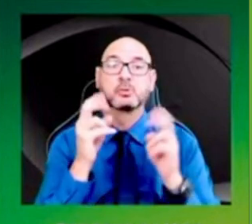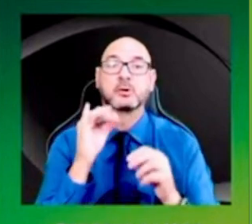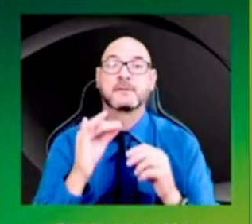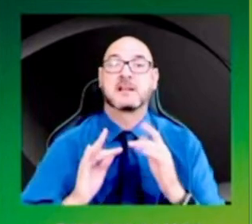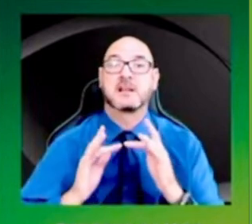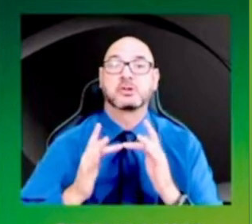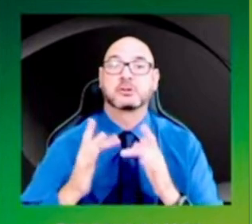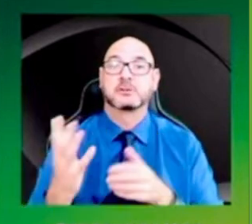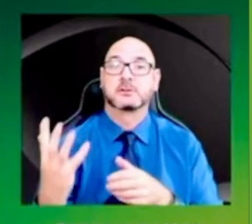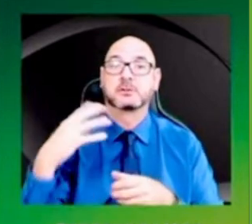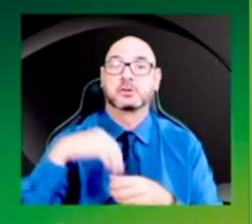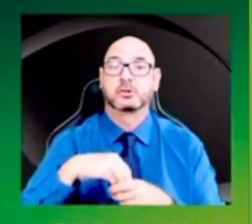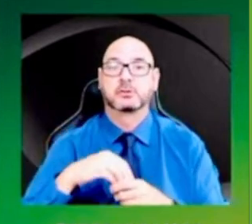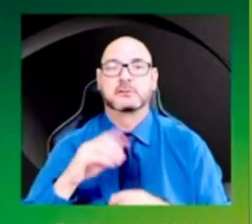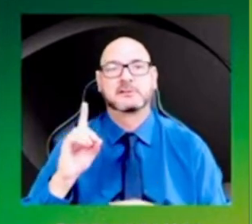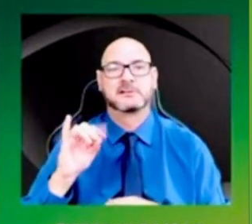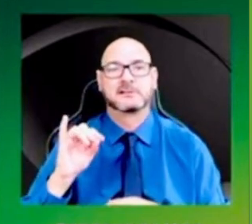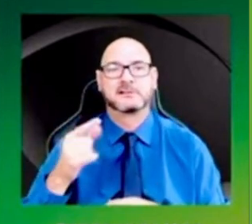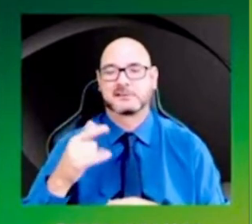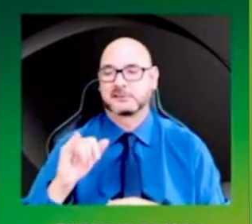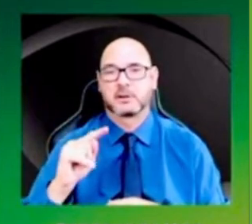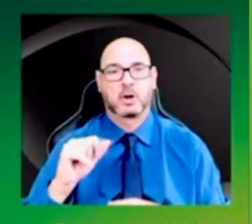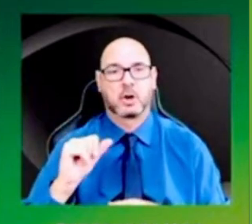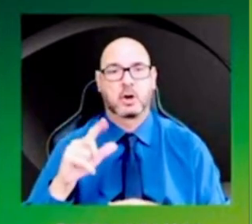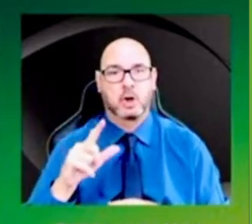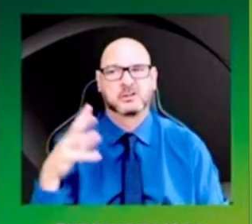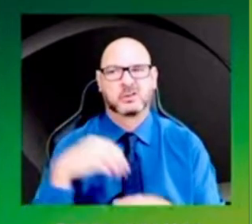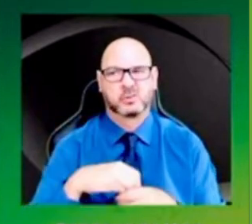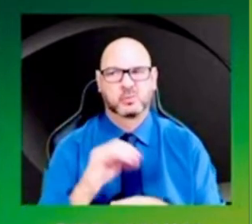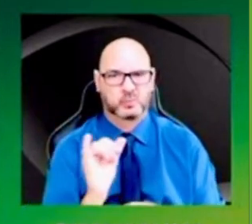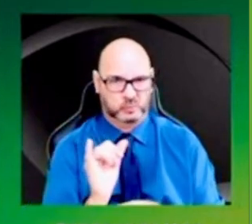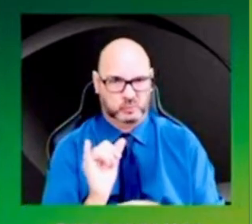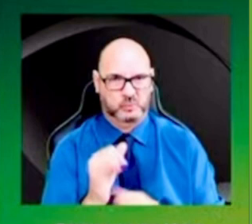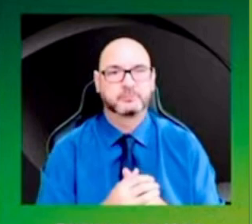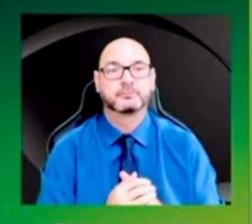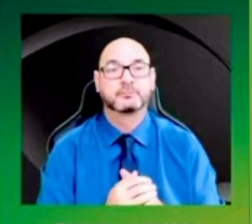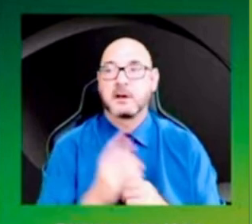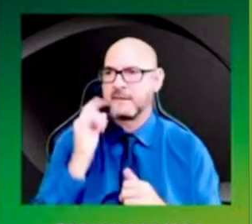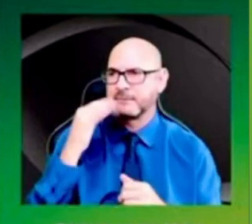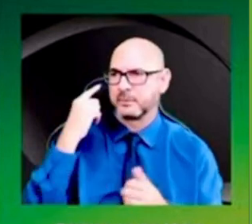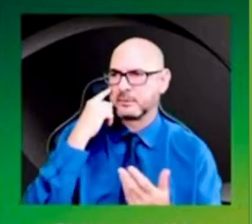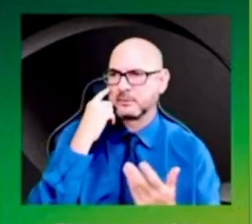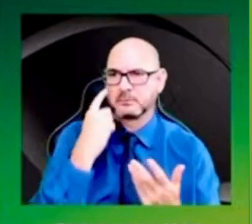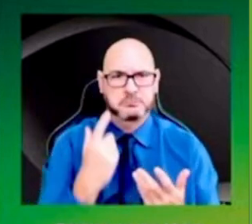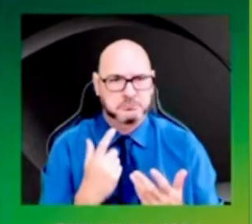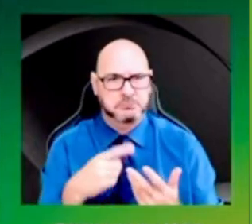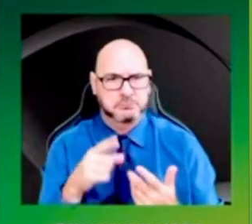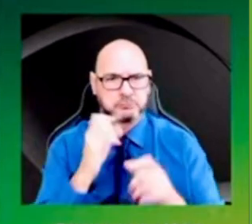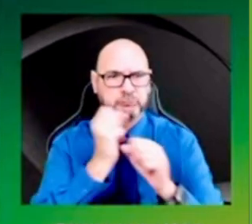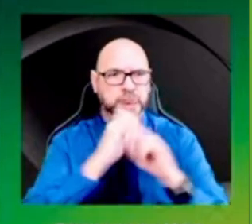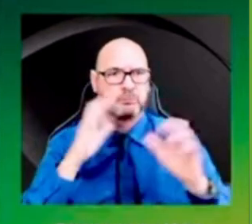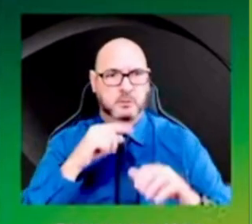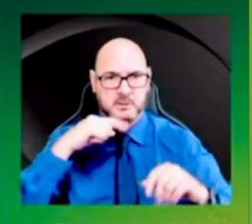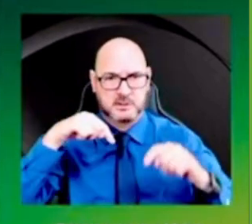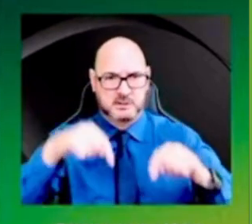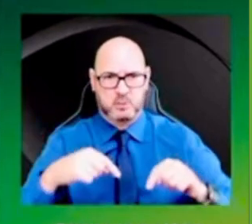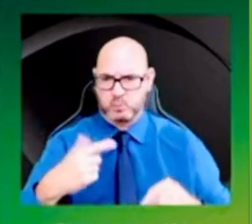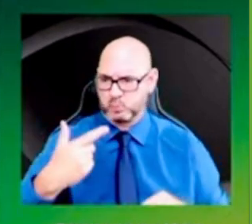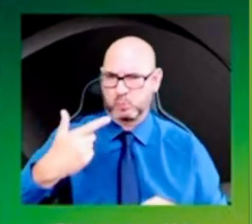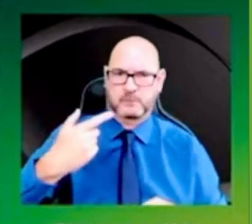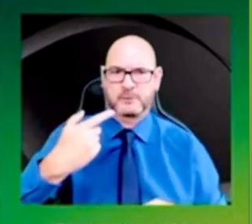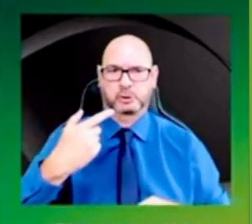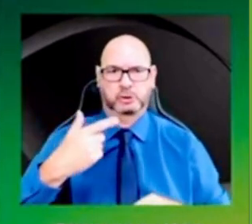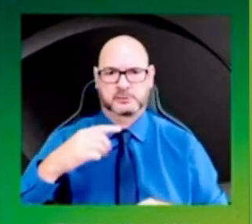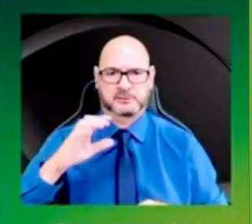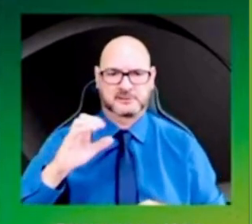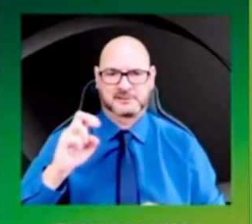So when we think about where we are in terms of 21st century economies, digital services are